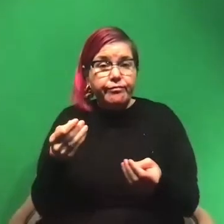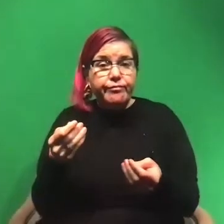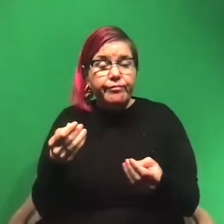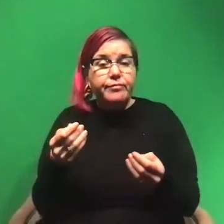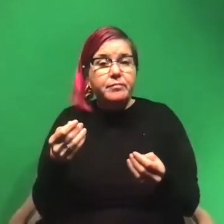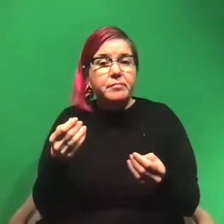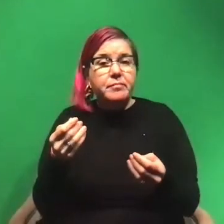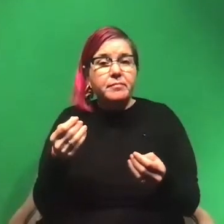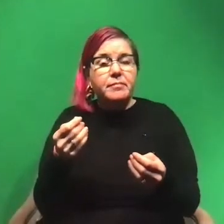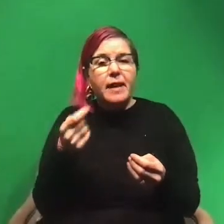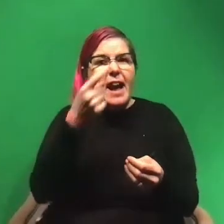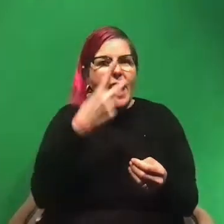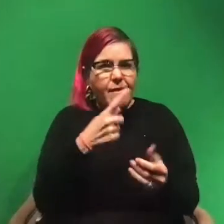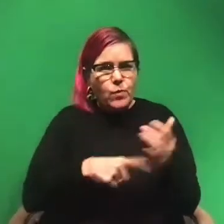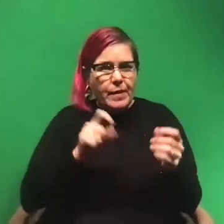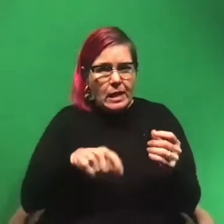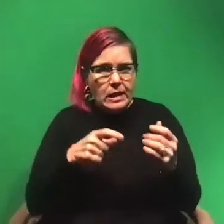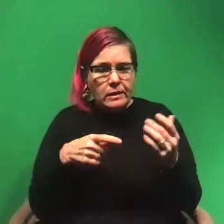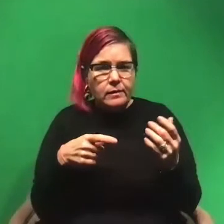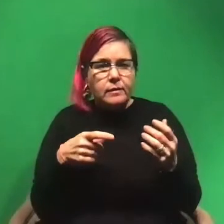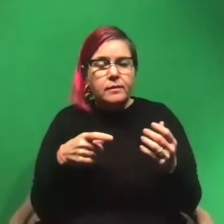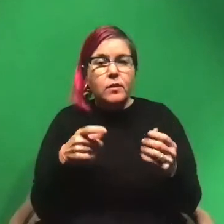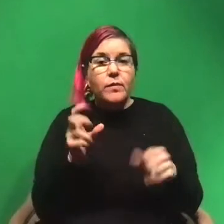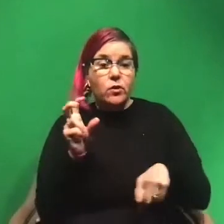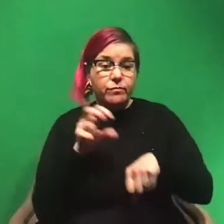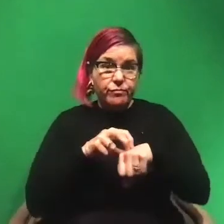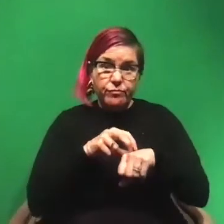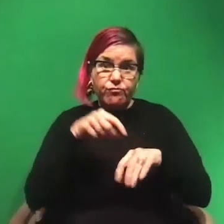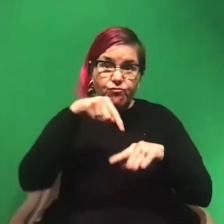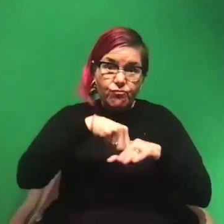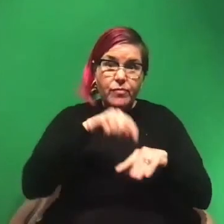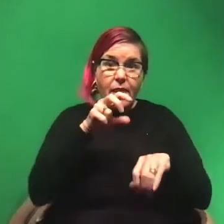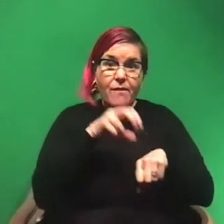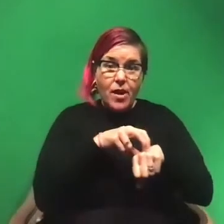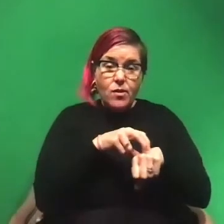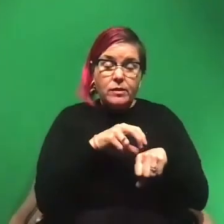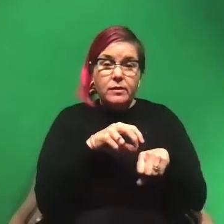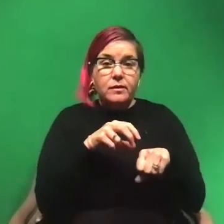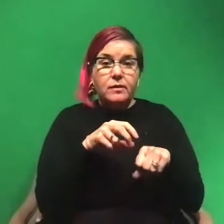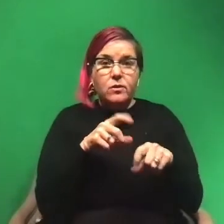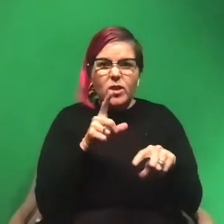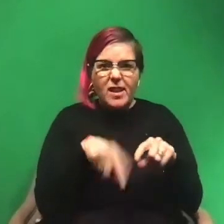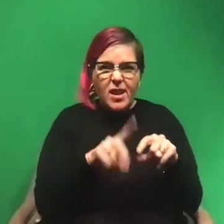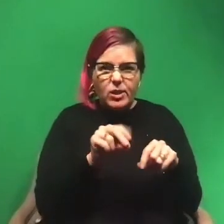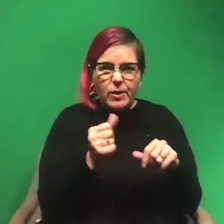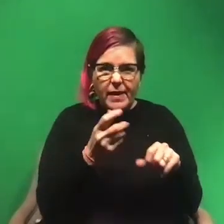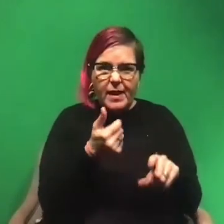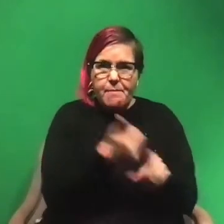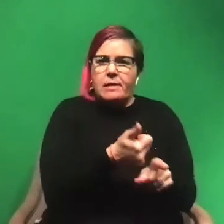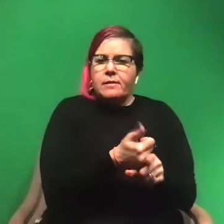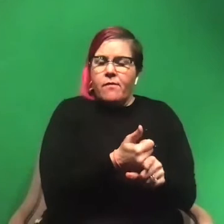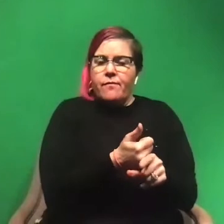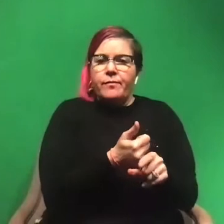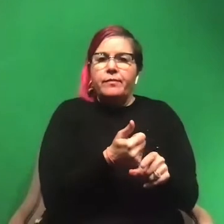half as what they need. So if you get infected with this virus, it just cannot do anything on its own. So there's